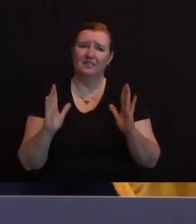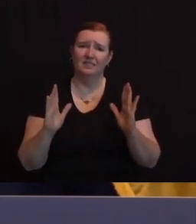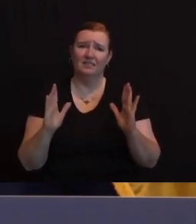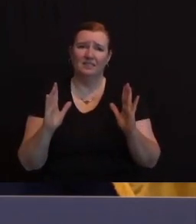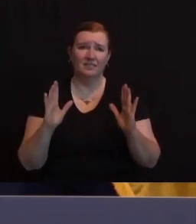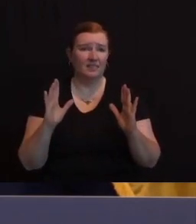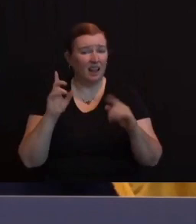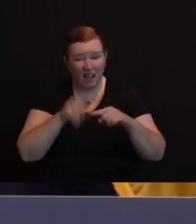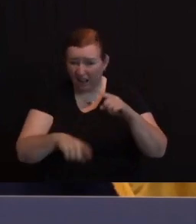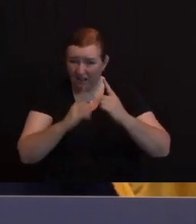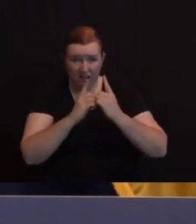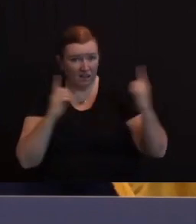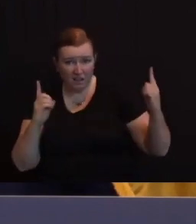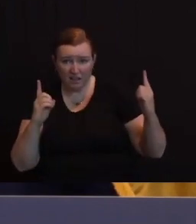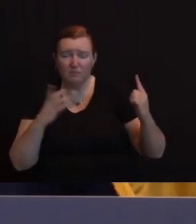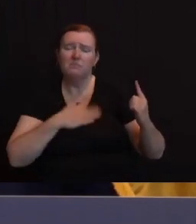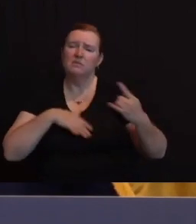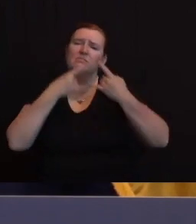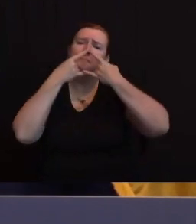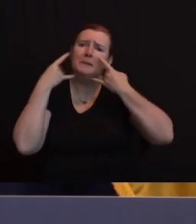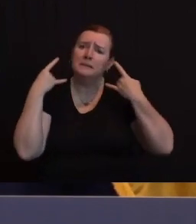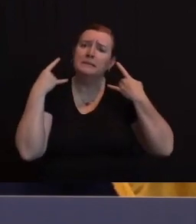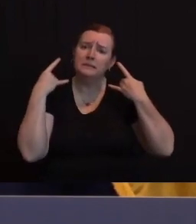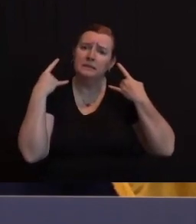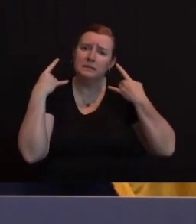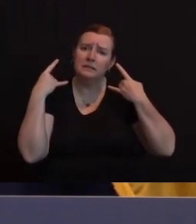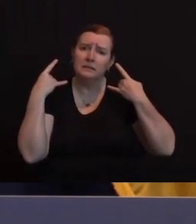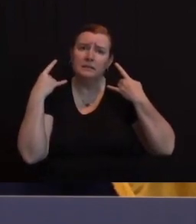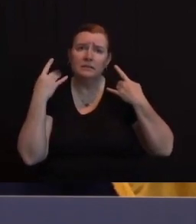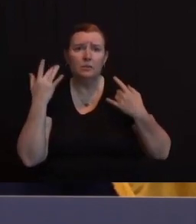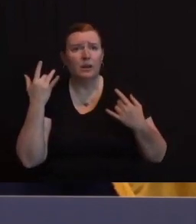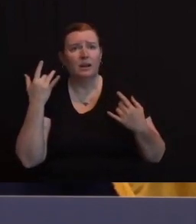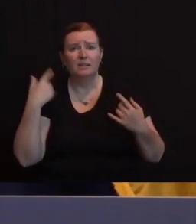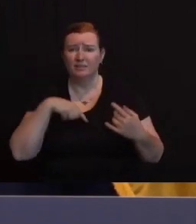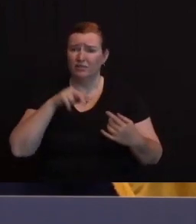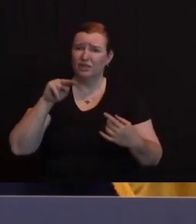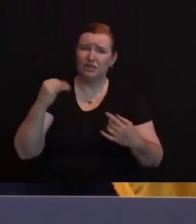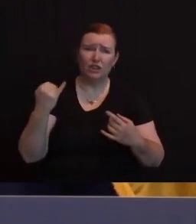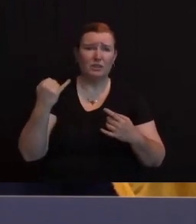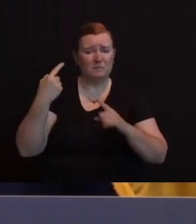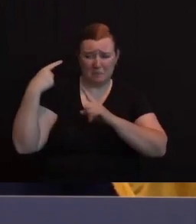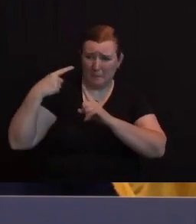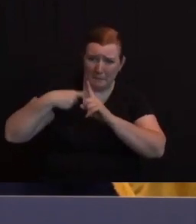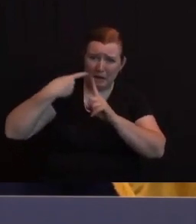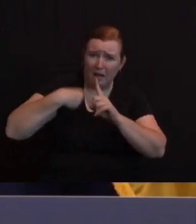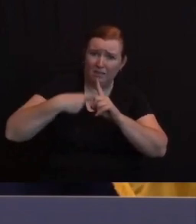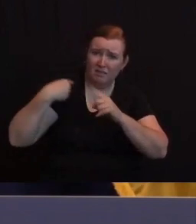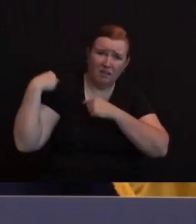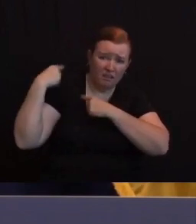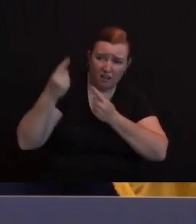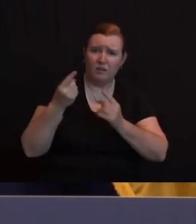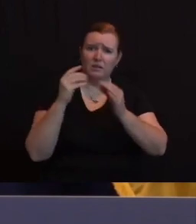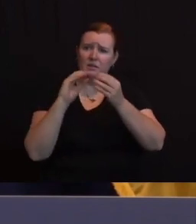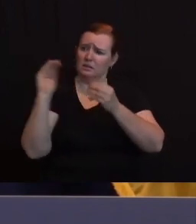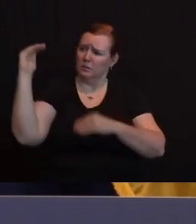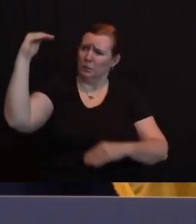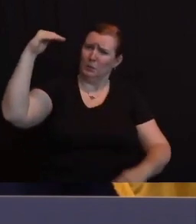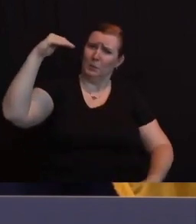4 months, we have crushed the curve. But folks, this is sobering. Over the past 4 days, we have reported